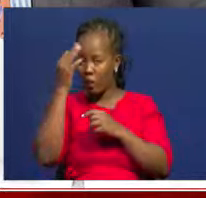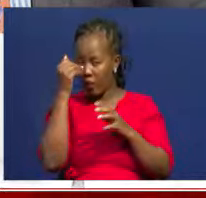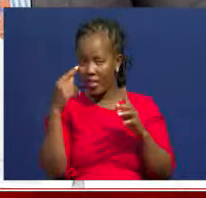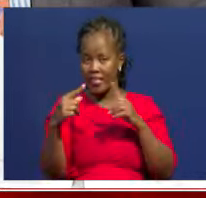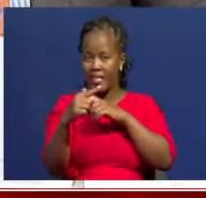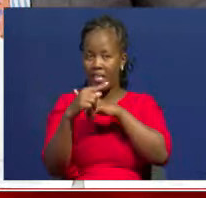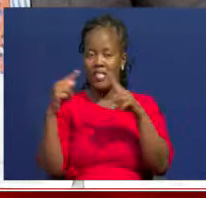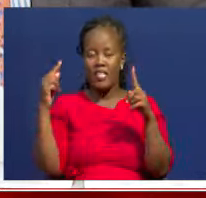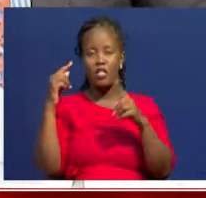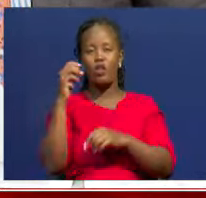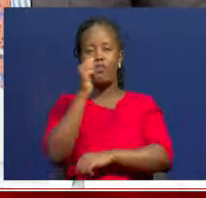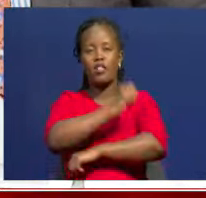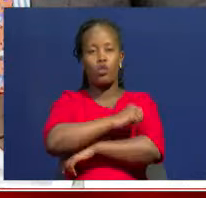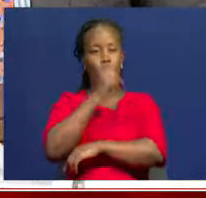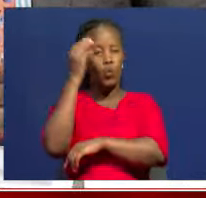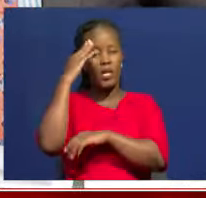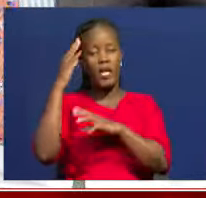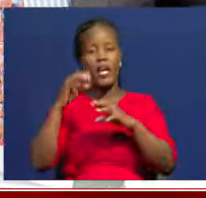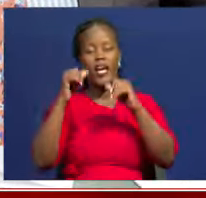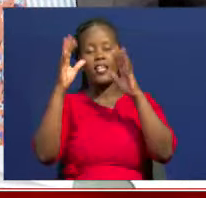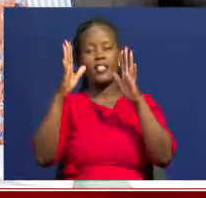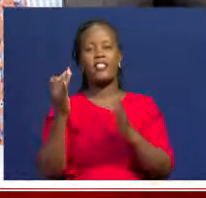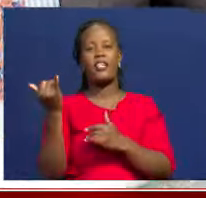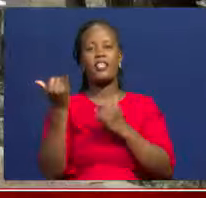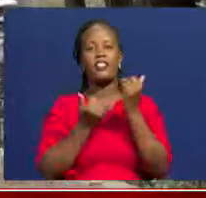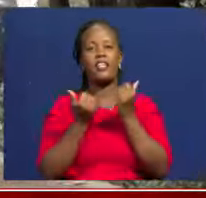of a school head teacher on Saturday last week.